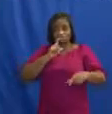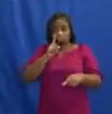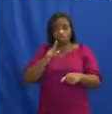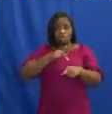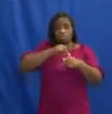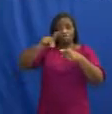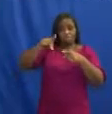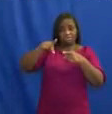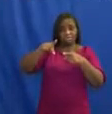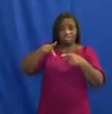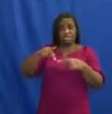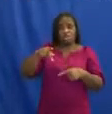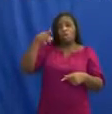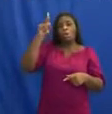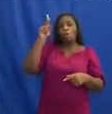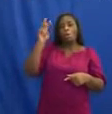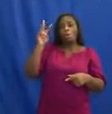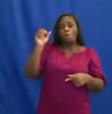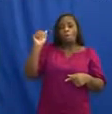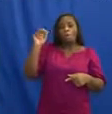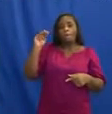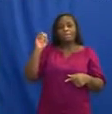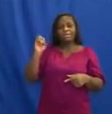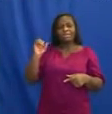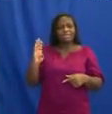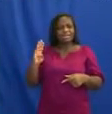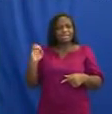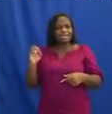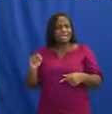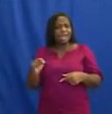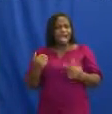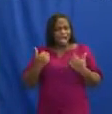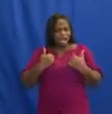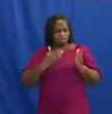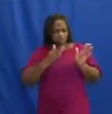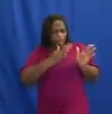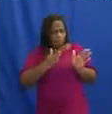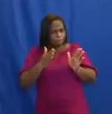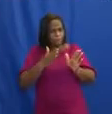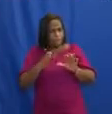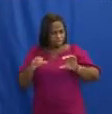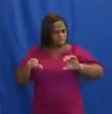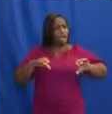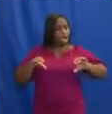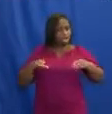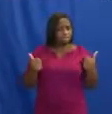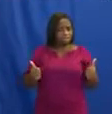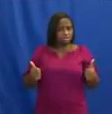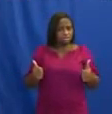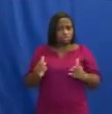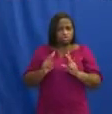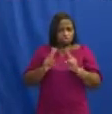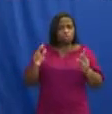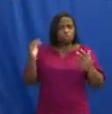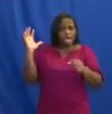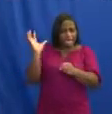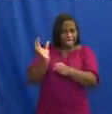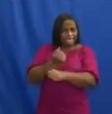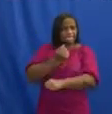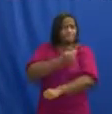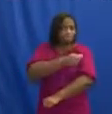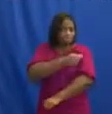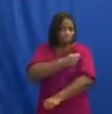Professor Kwabena Frimpong-Boateng, which is formulating a concrete plan of action towards vaccine